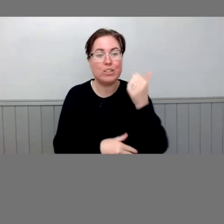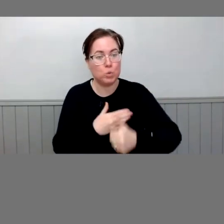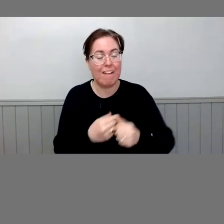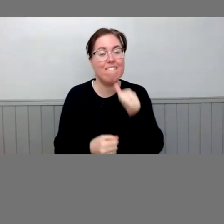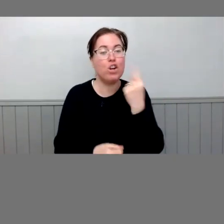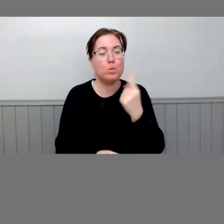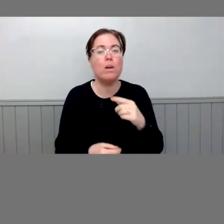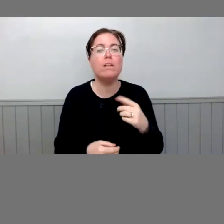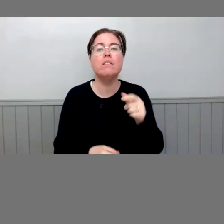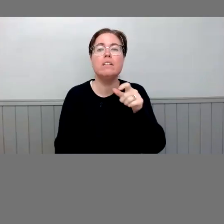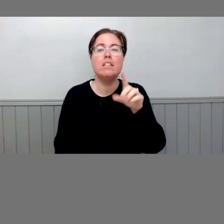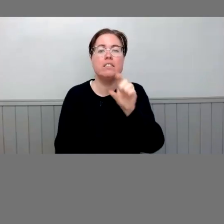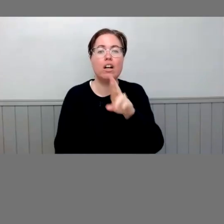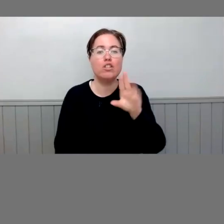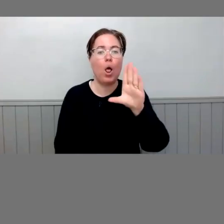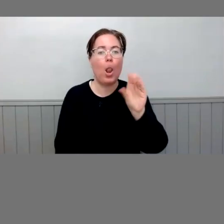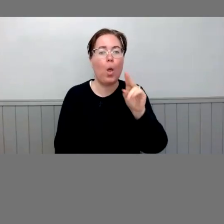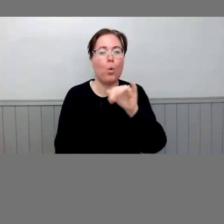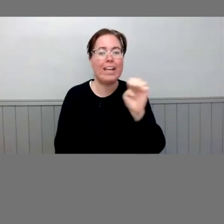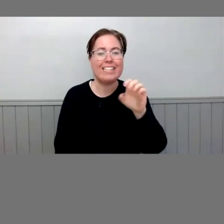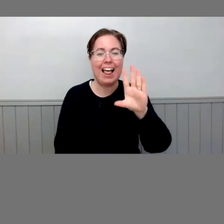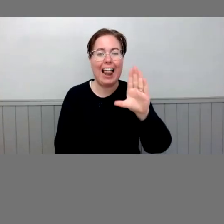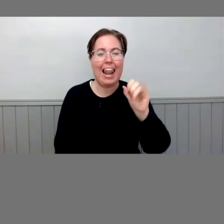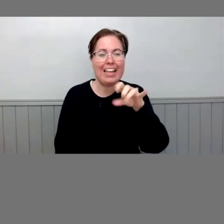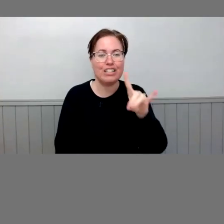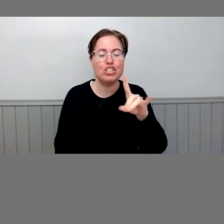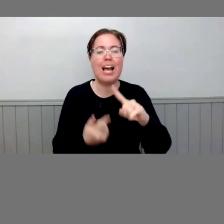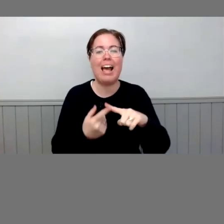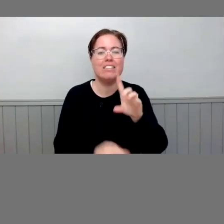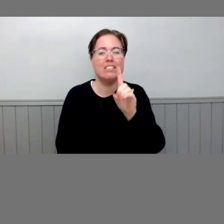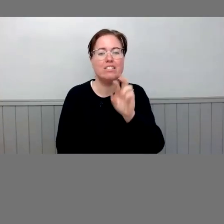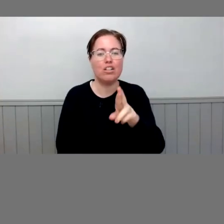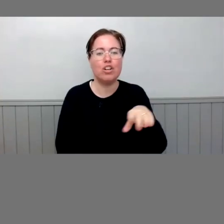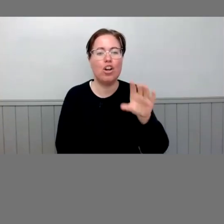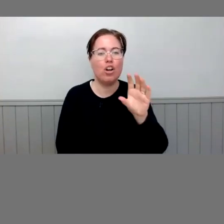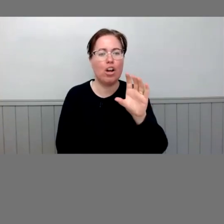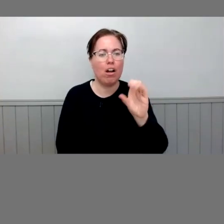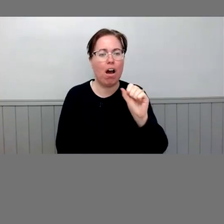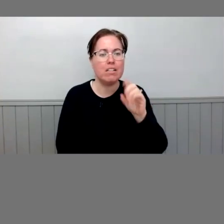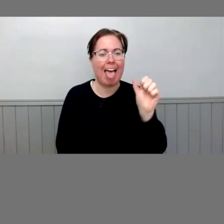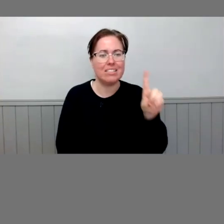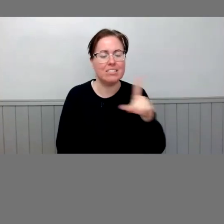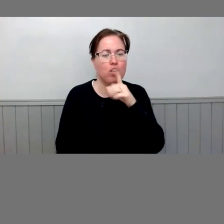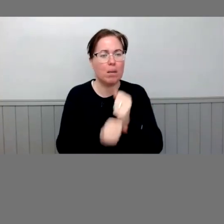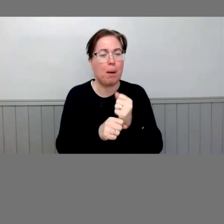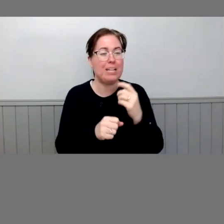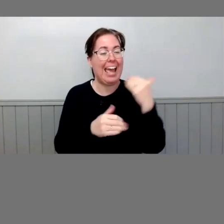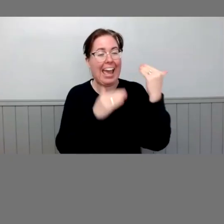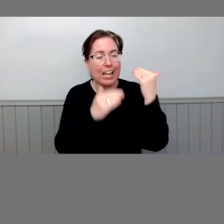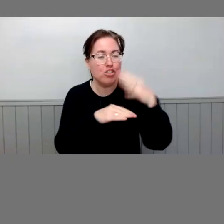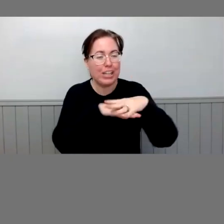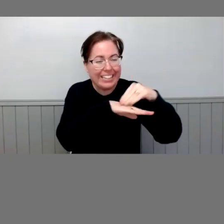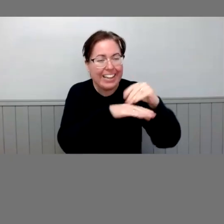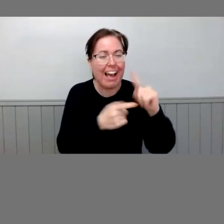be by Dr. Louise Lynch and Dr. Darren McCausland on the topic of autism, aging, and life expectancy. And the second will be by